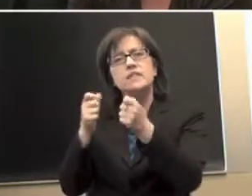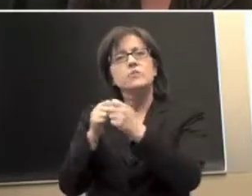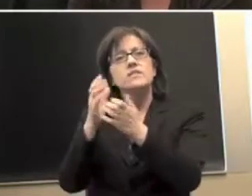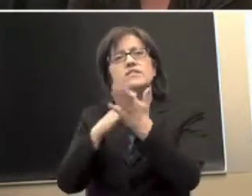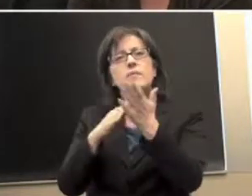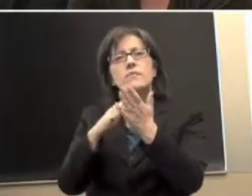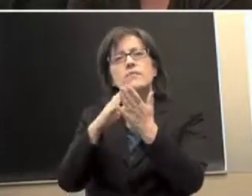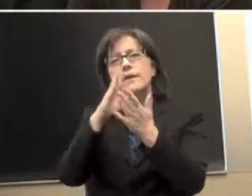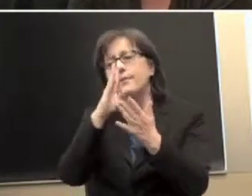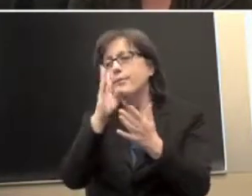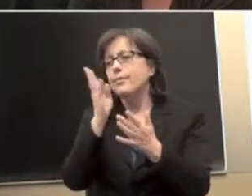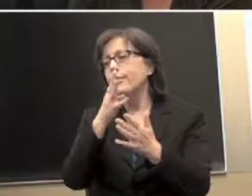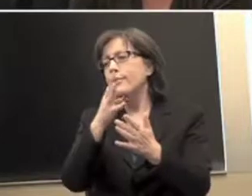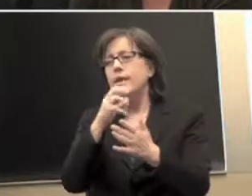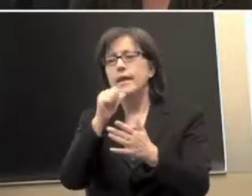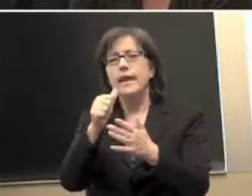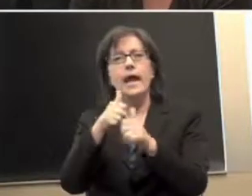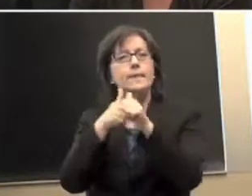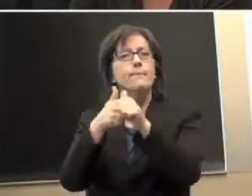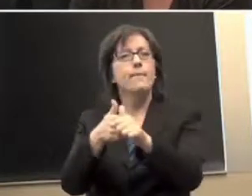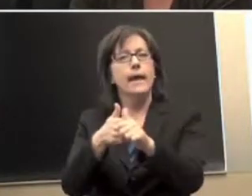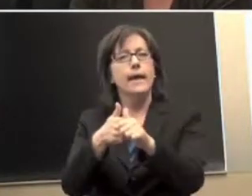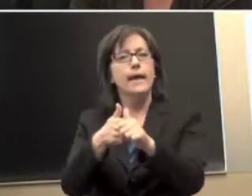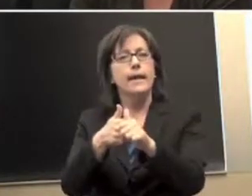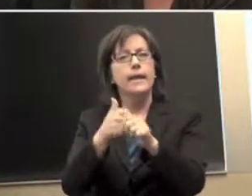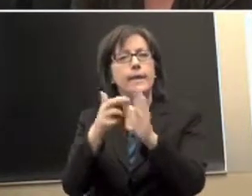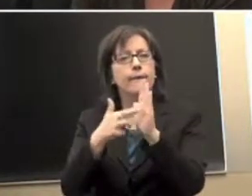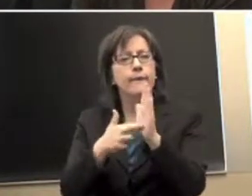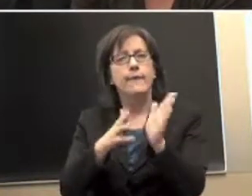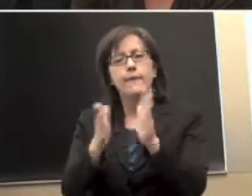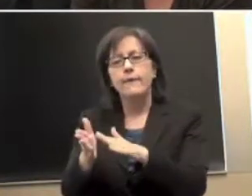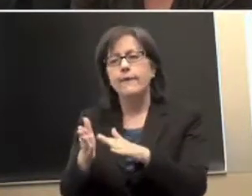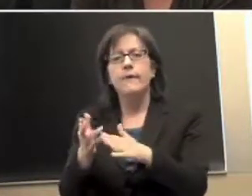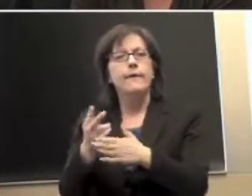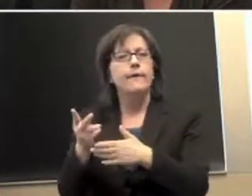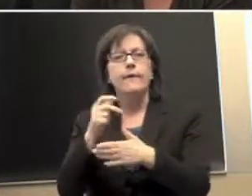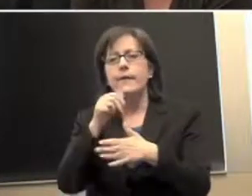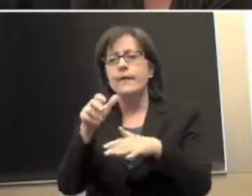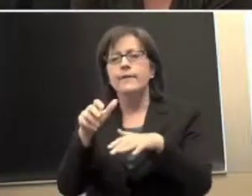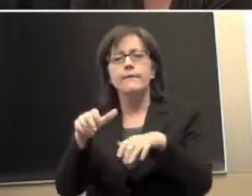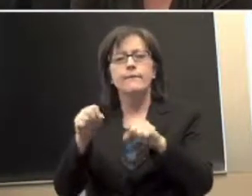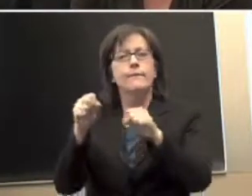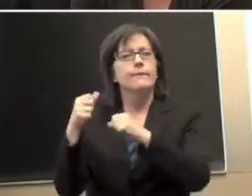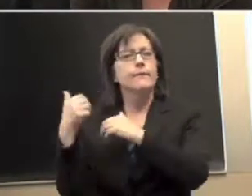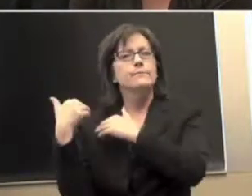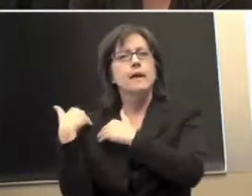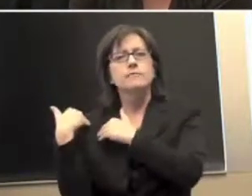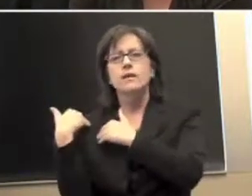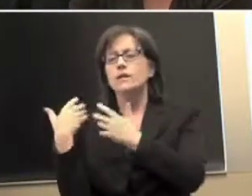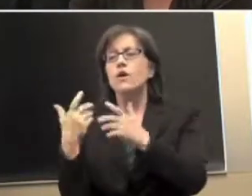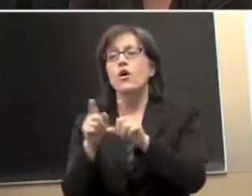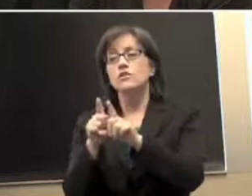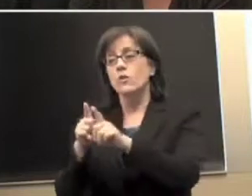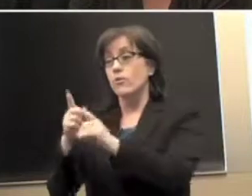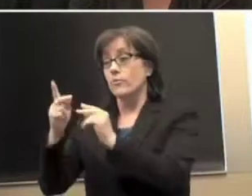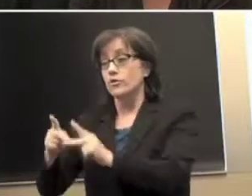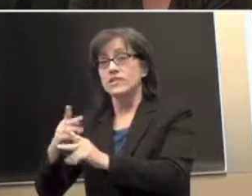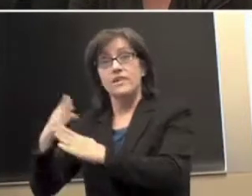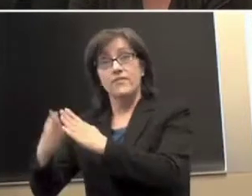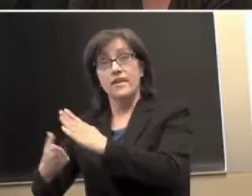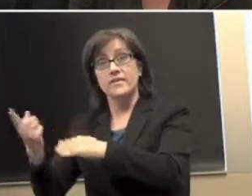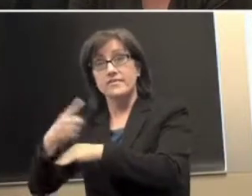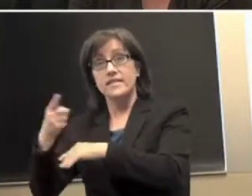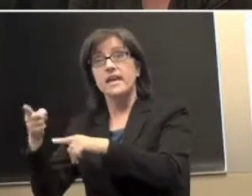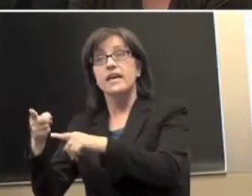non-compliance, with failure to take responsibility. Having that person at the end of the day also to check out with a